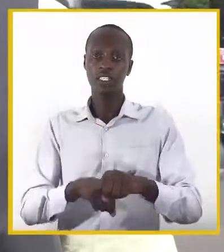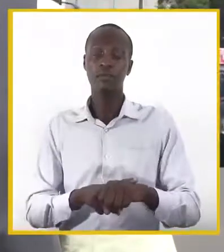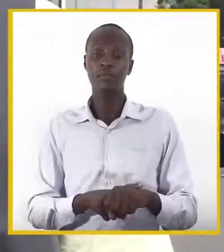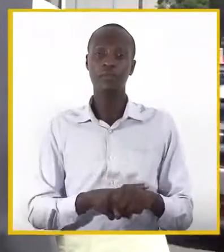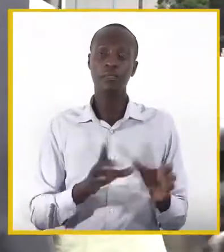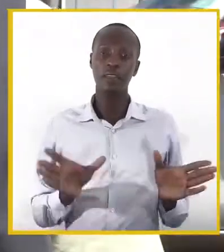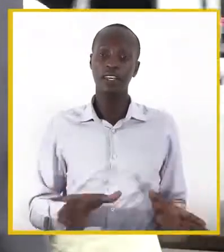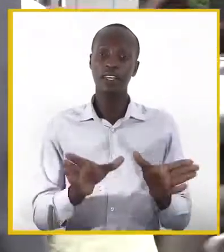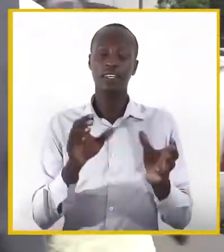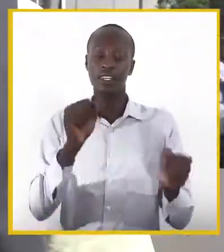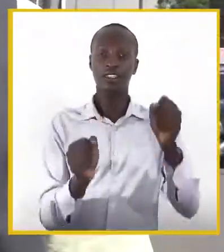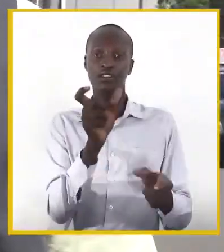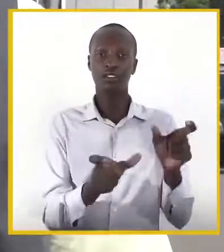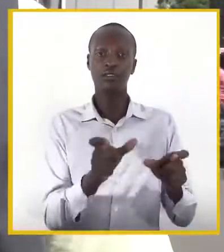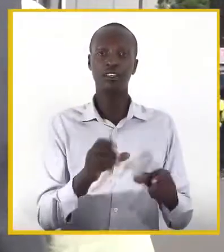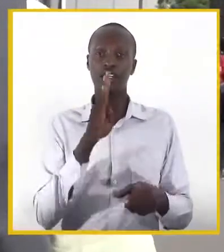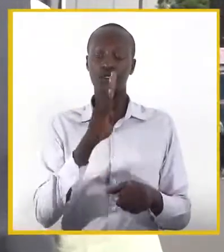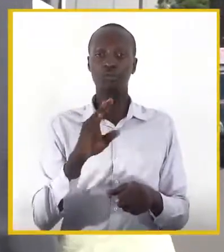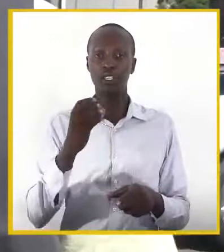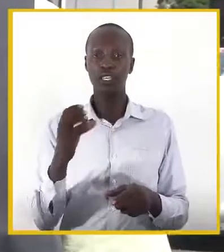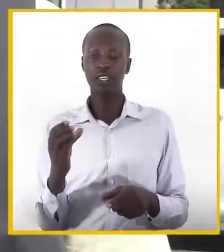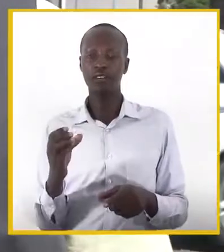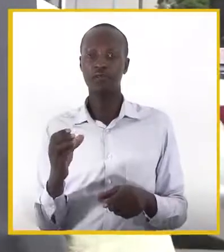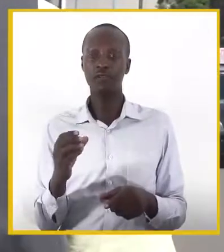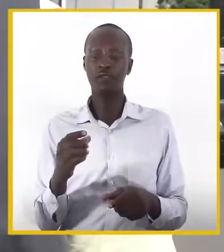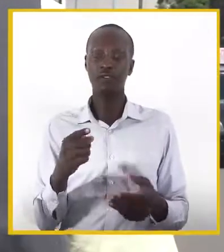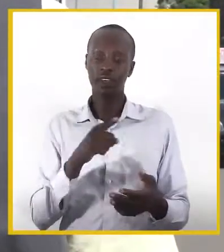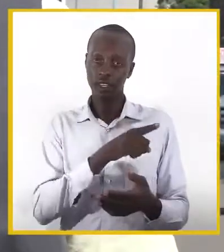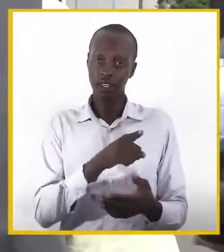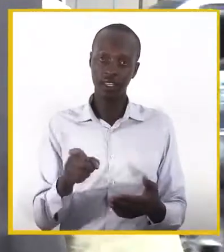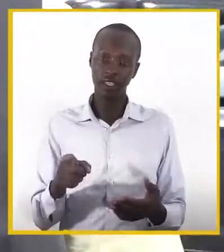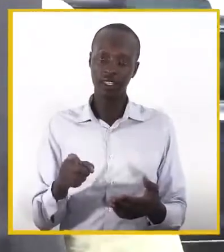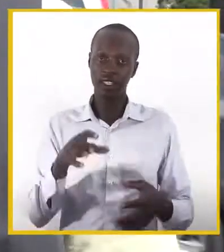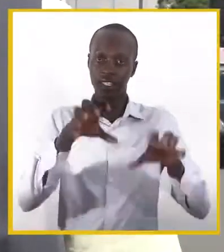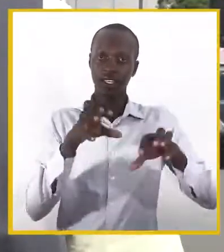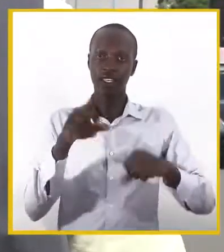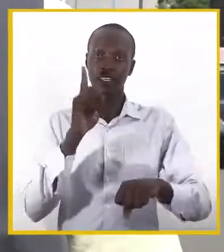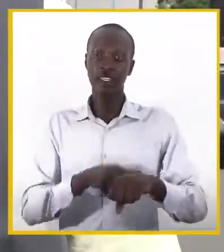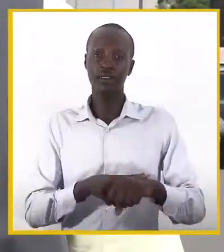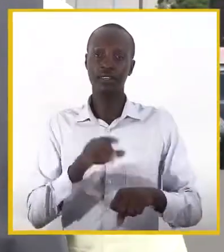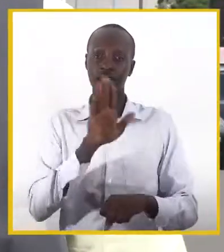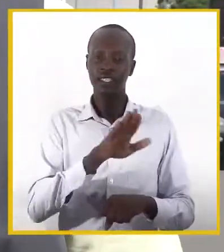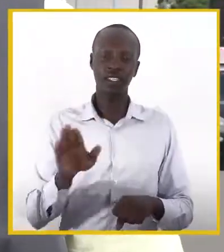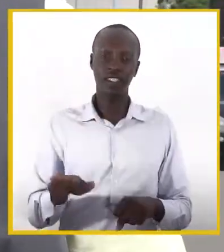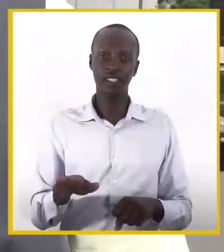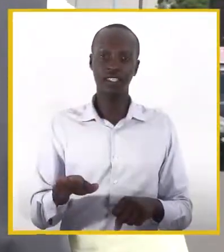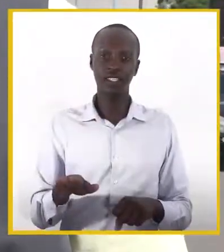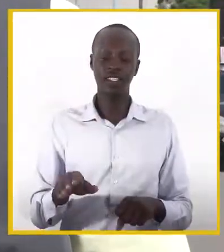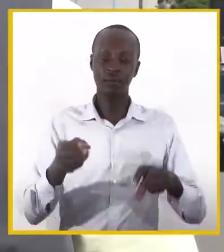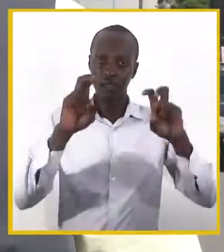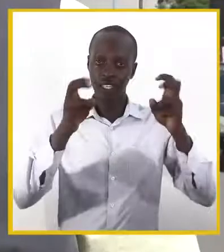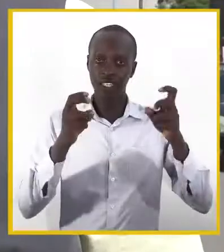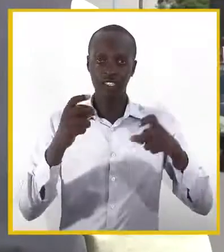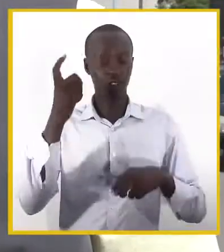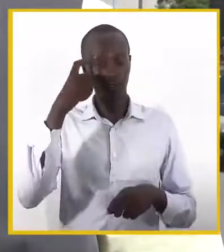We are urging drivers to exercise caution on the wet roads. There are factors that we should consider for us to